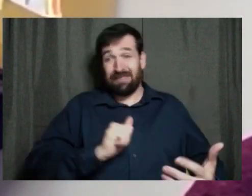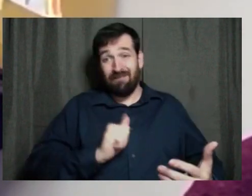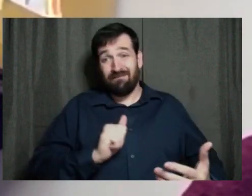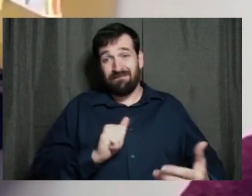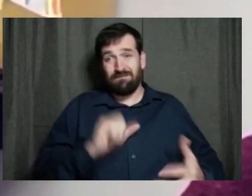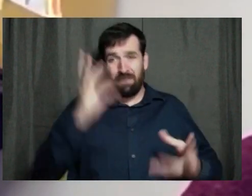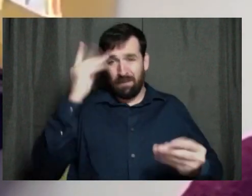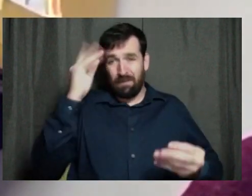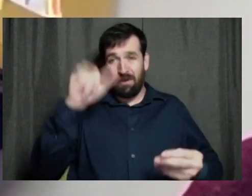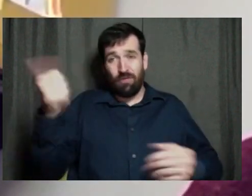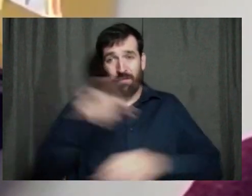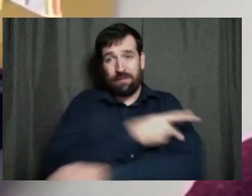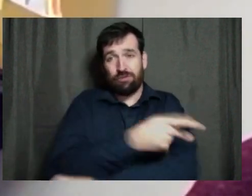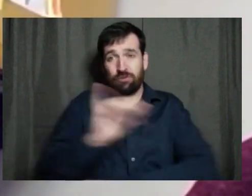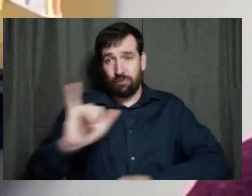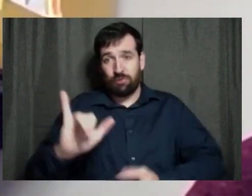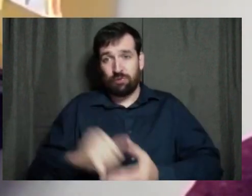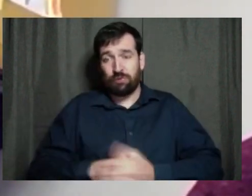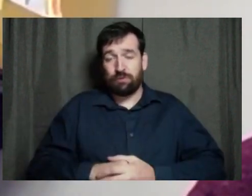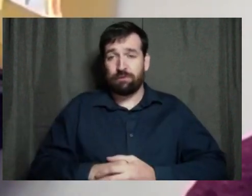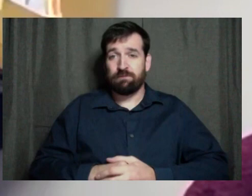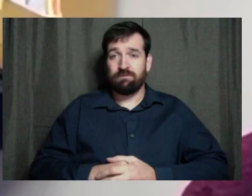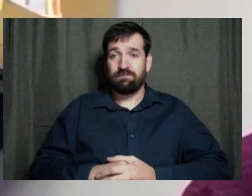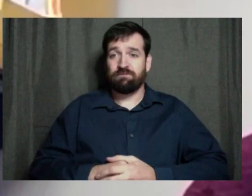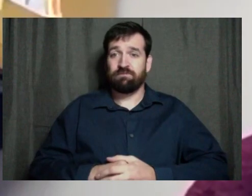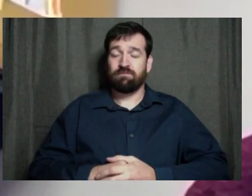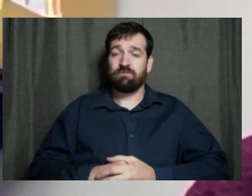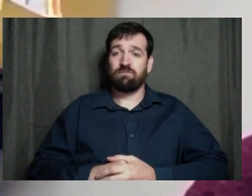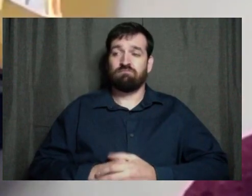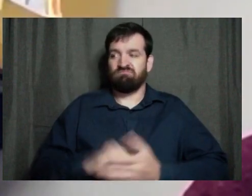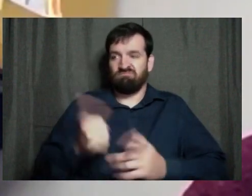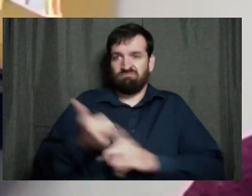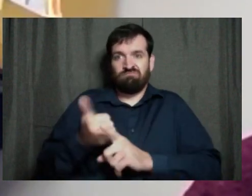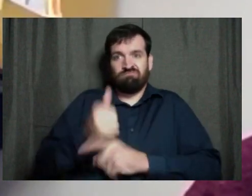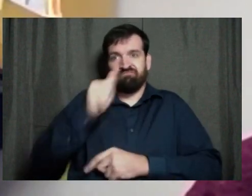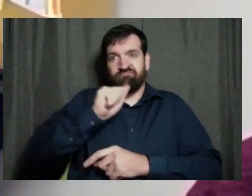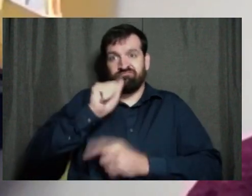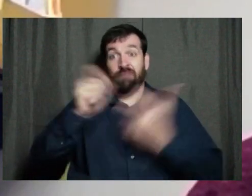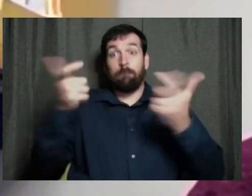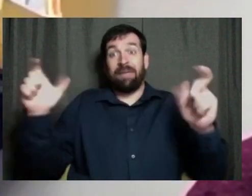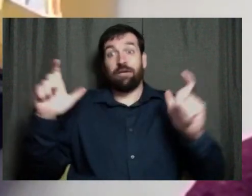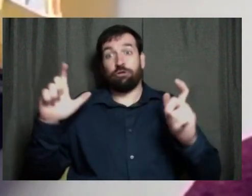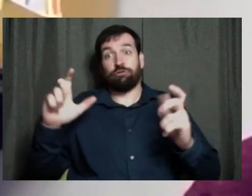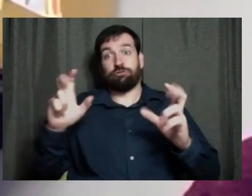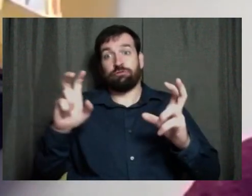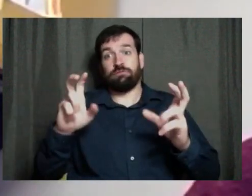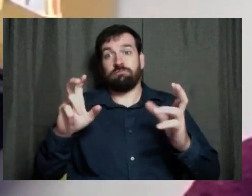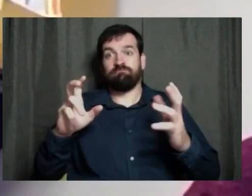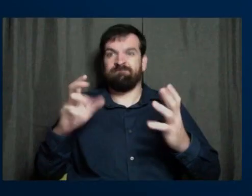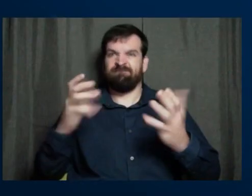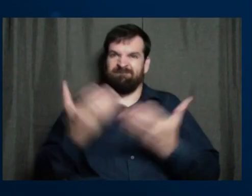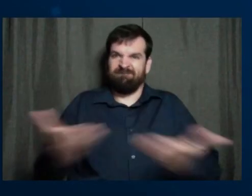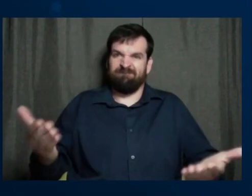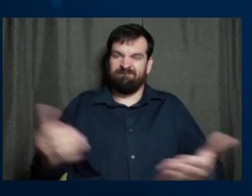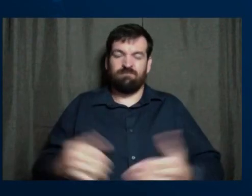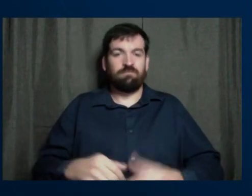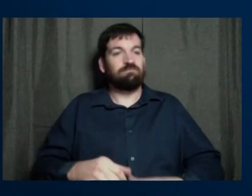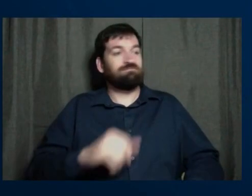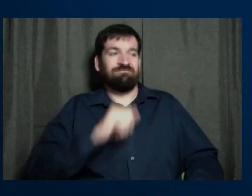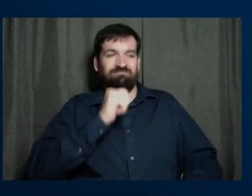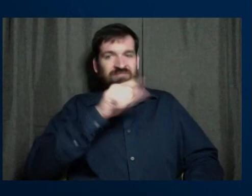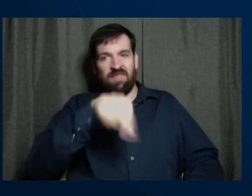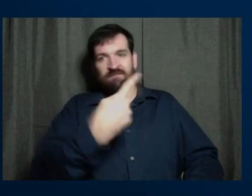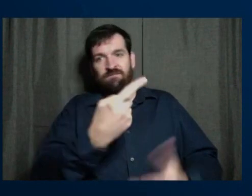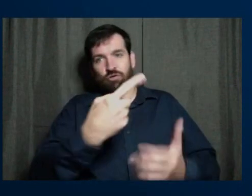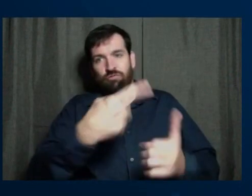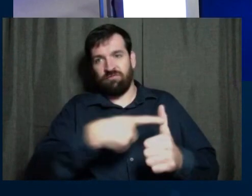about other patients going through cancer at the time that were dealing with some bigger procedures. Lauren, you're not the first person to say that. I think when I